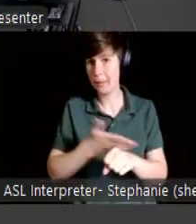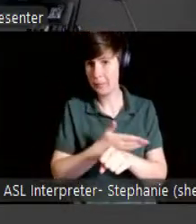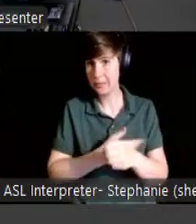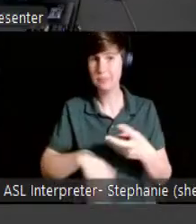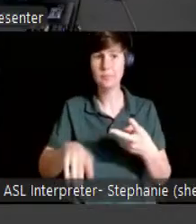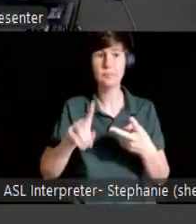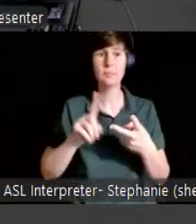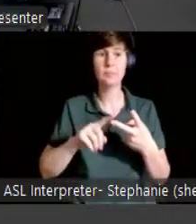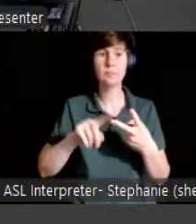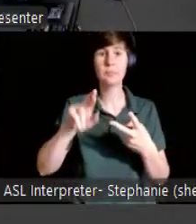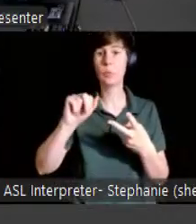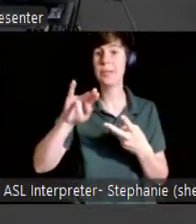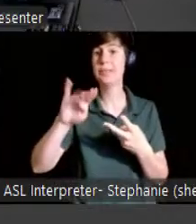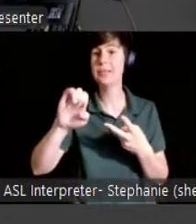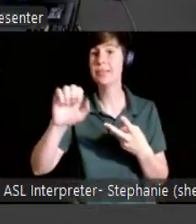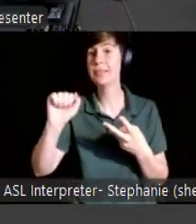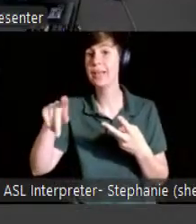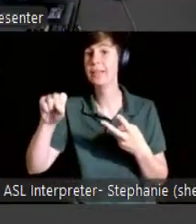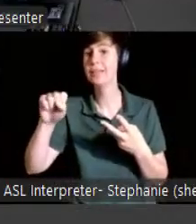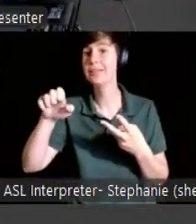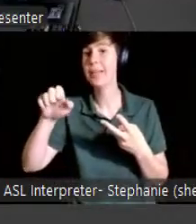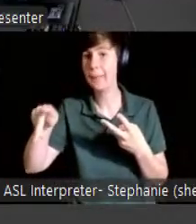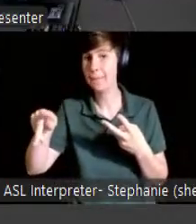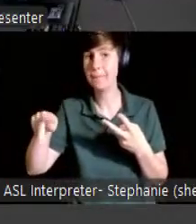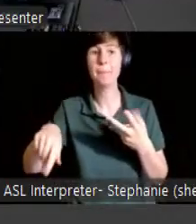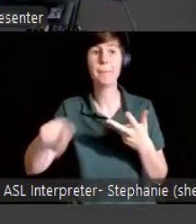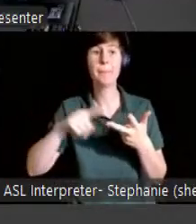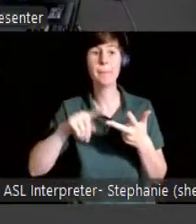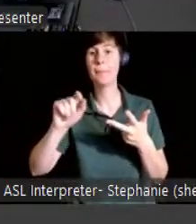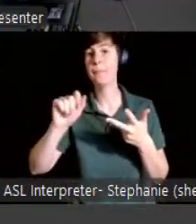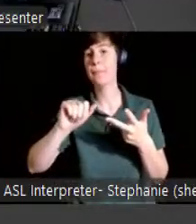says Racine ASAP. Third one is Austin